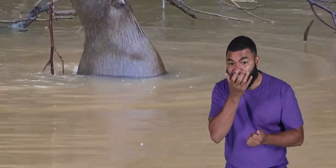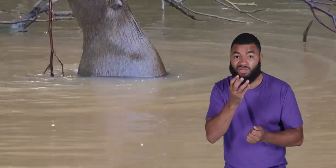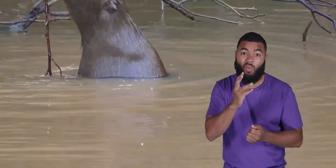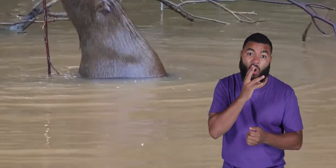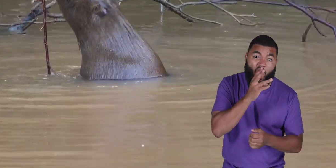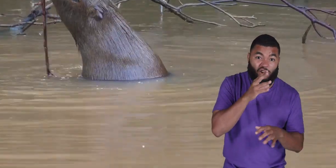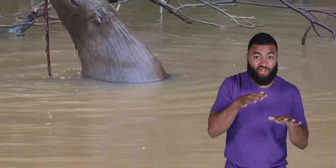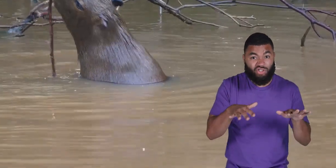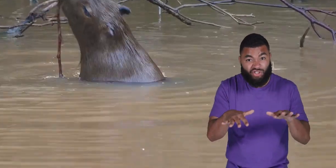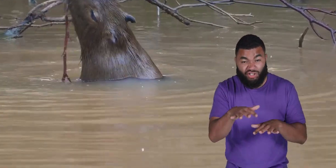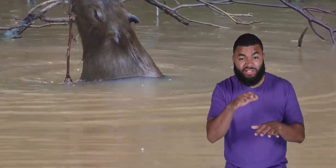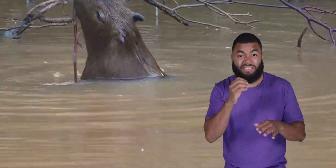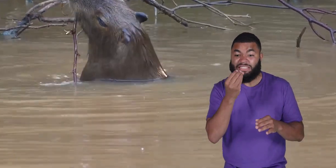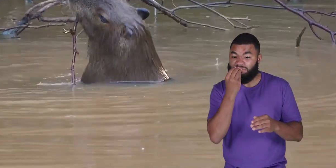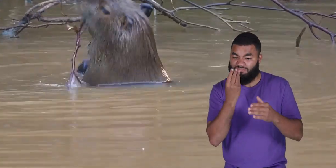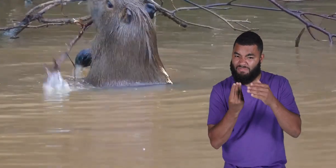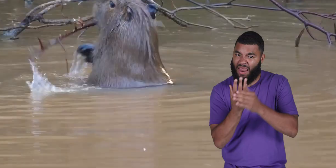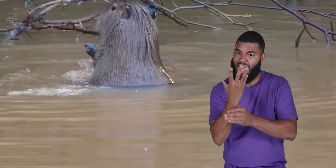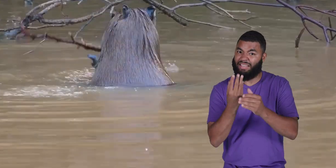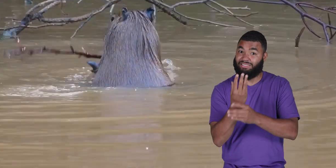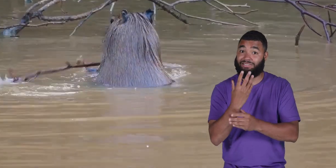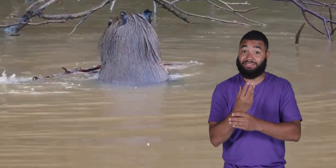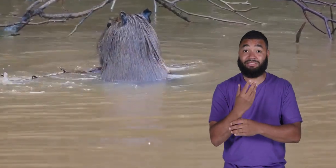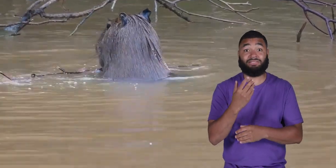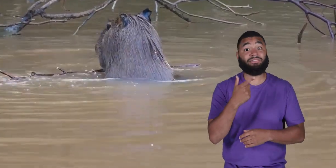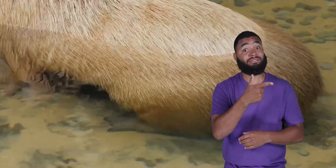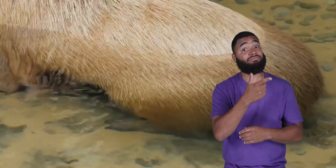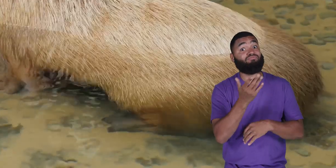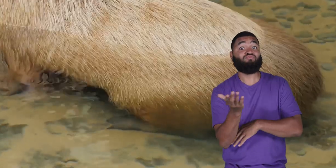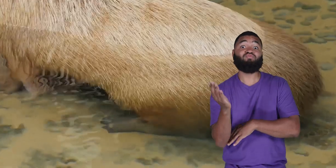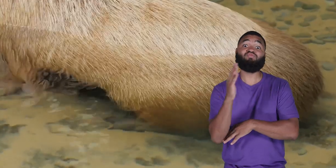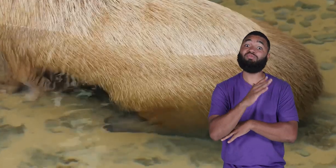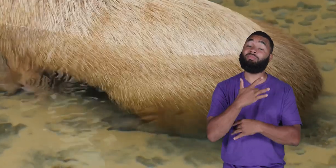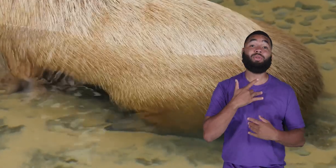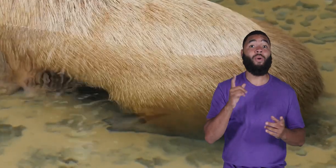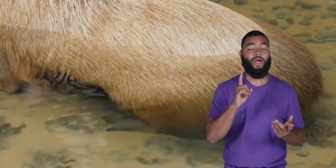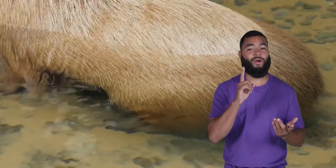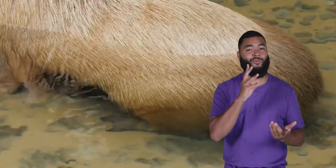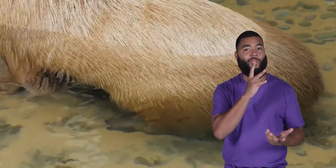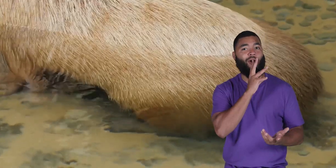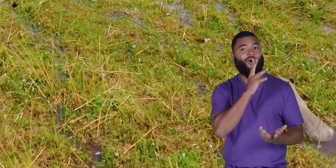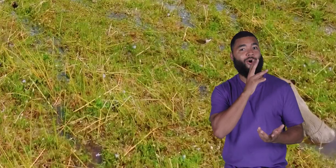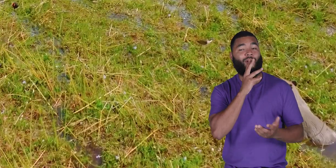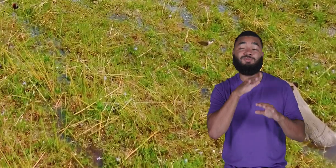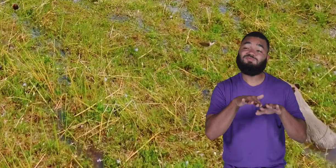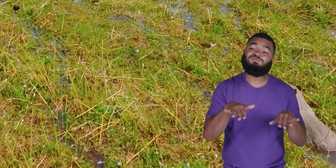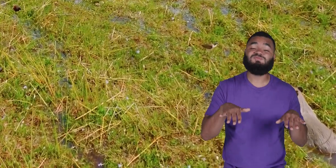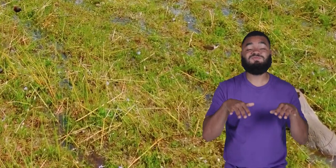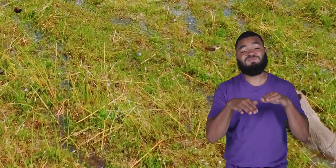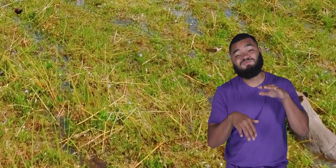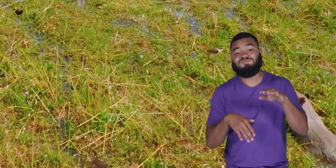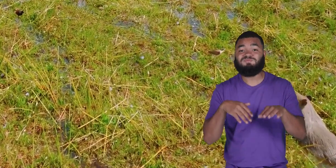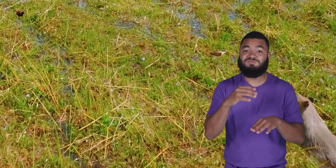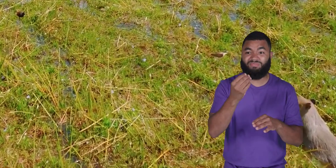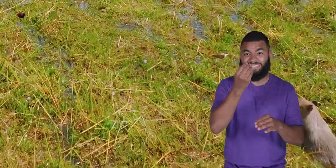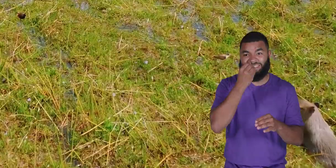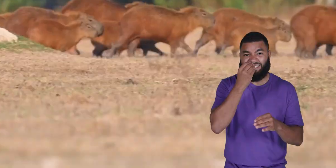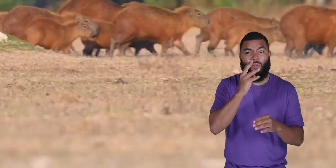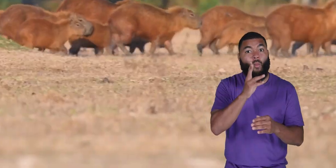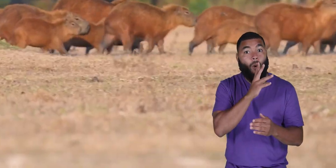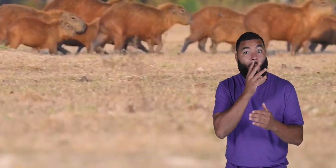using their sharp teeth to cut through thick plants they spend a lot of time in the water eating floating vegetation